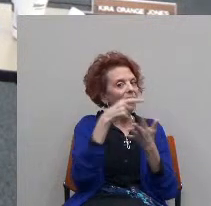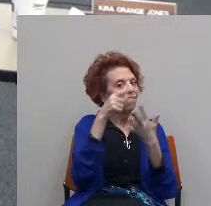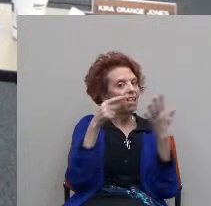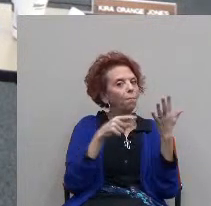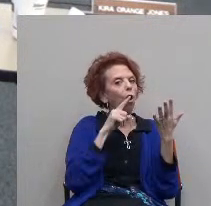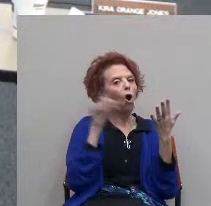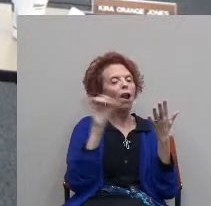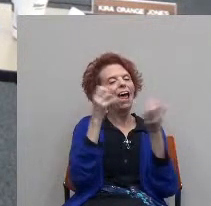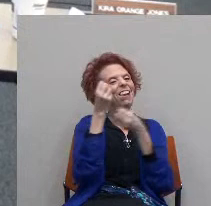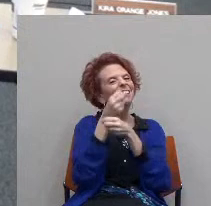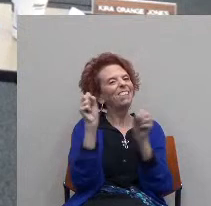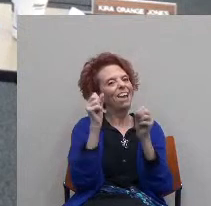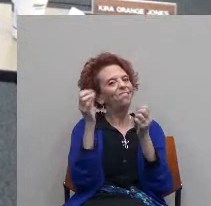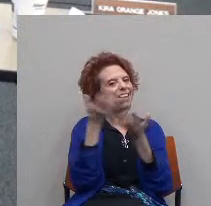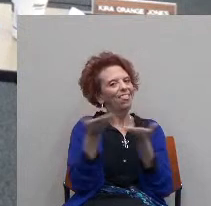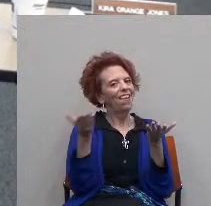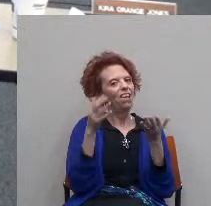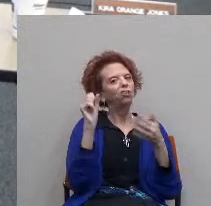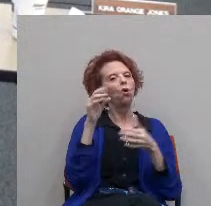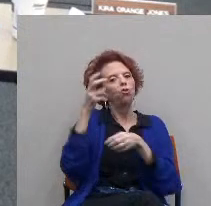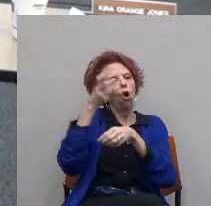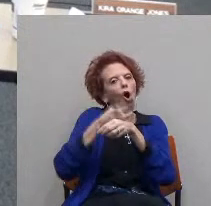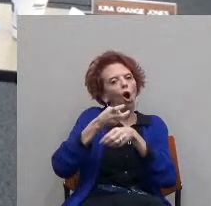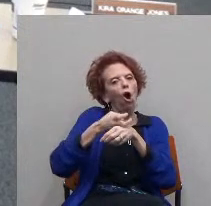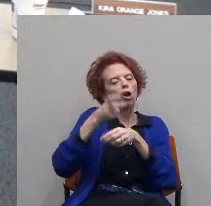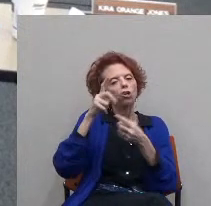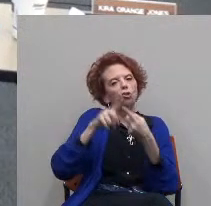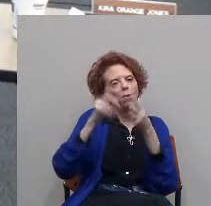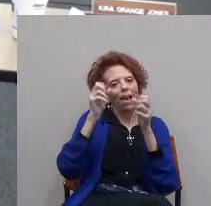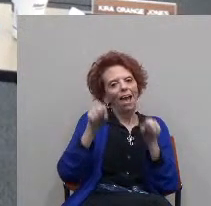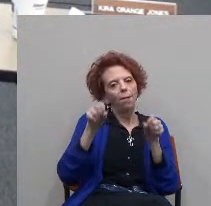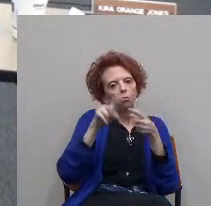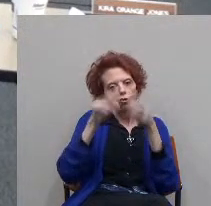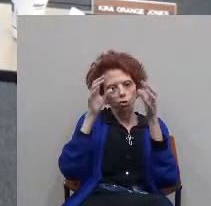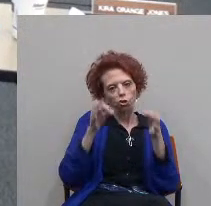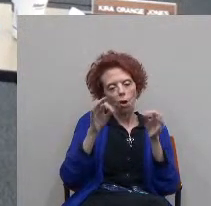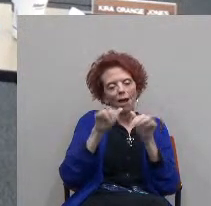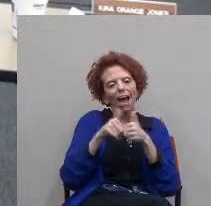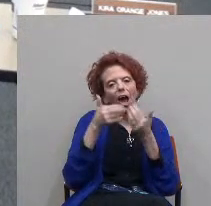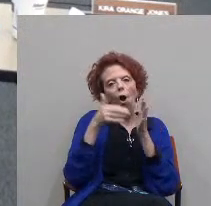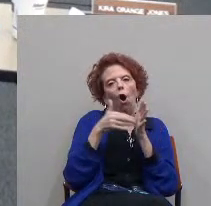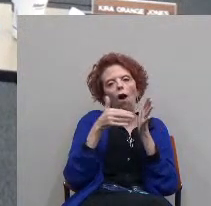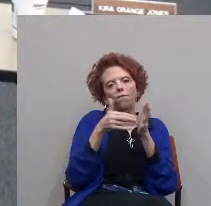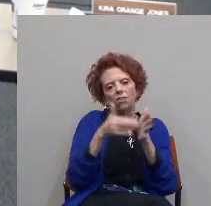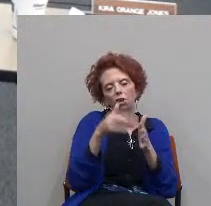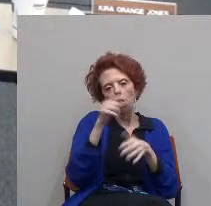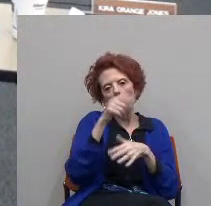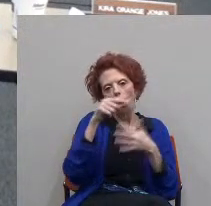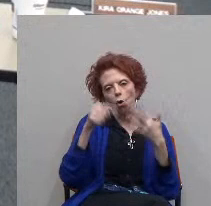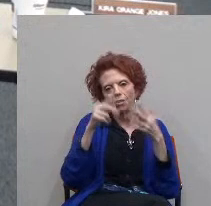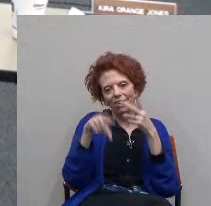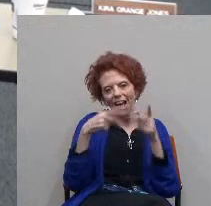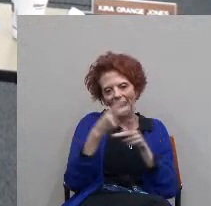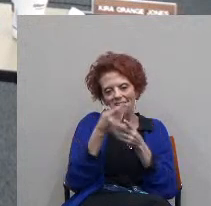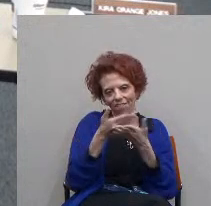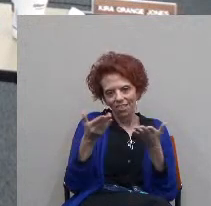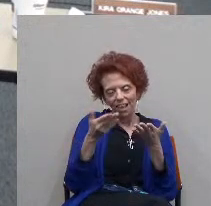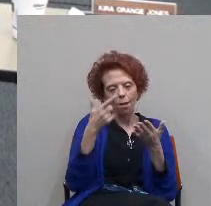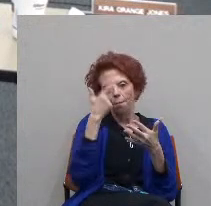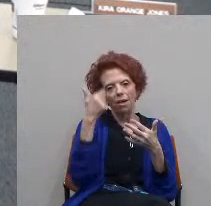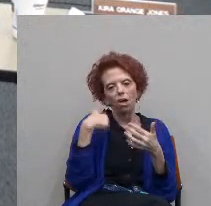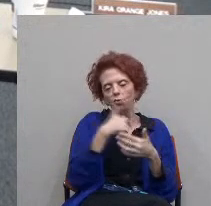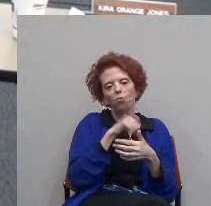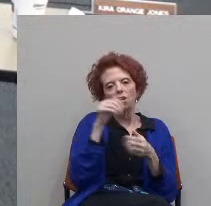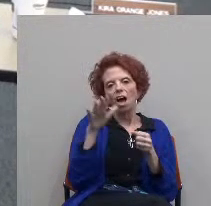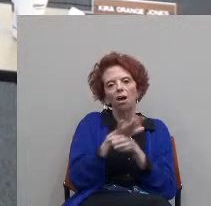of like safety things. So it's hard to be able to determine how often are those types of things, because we're not complete experts